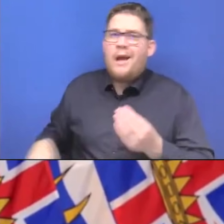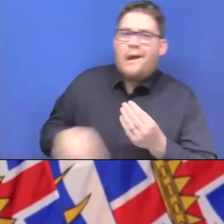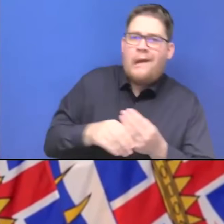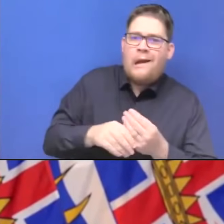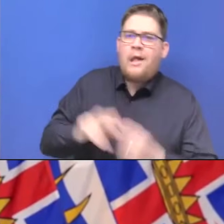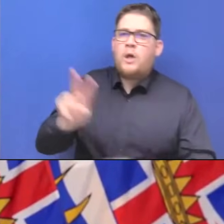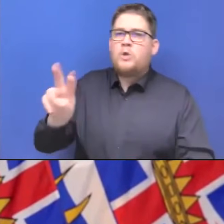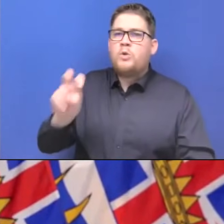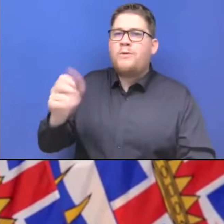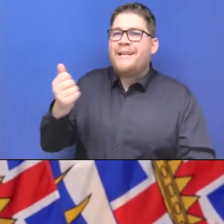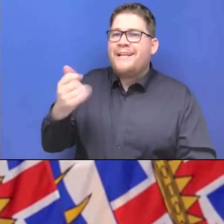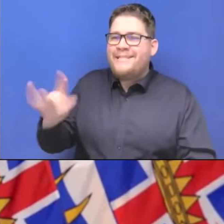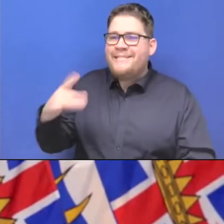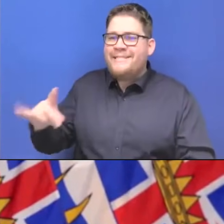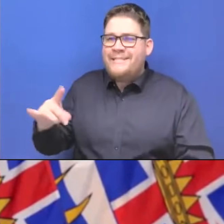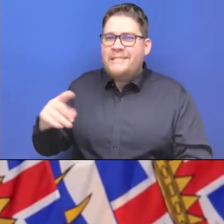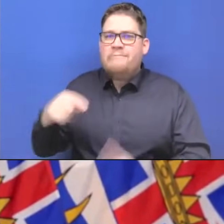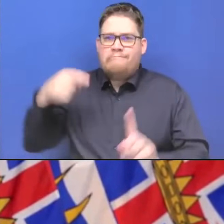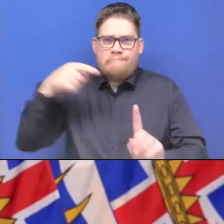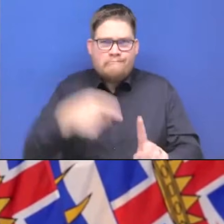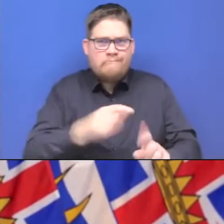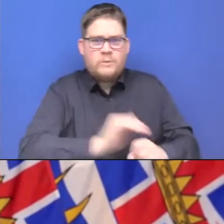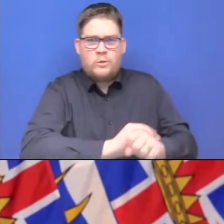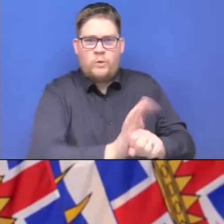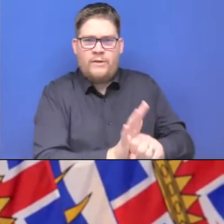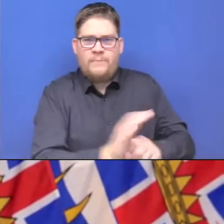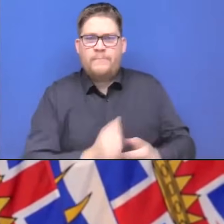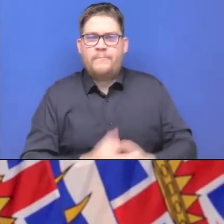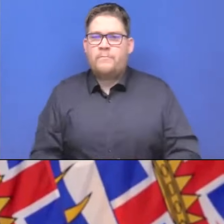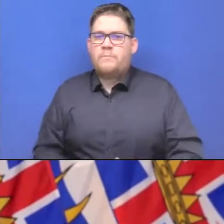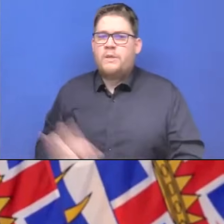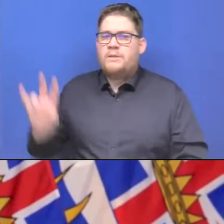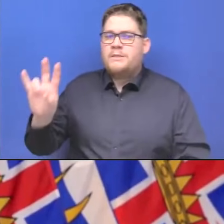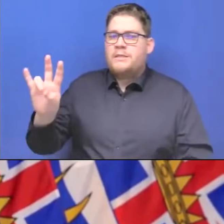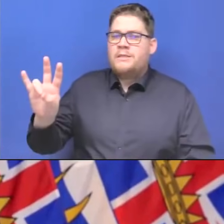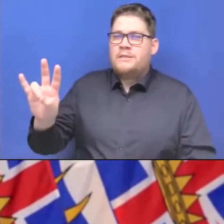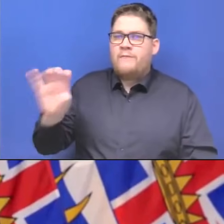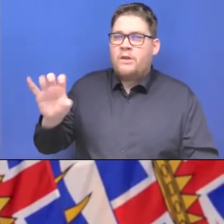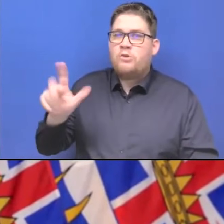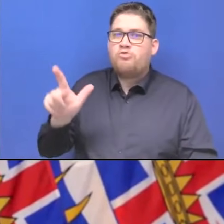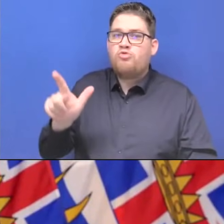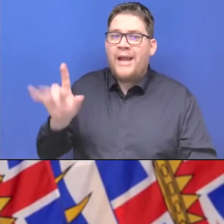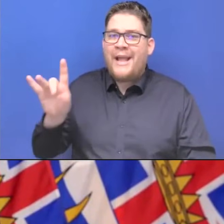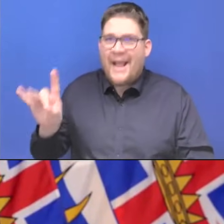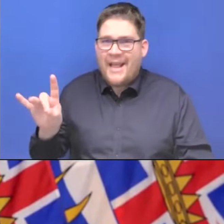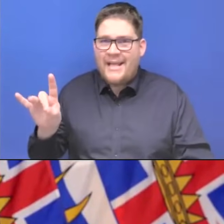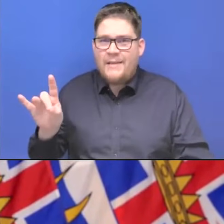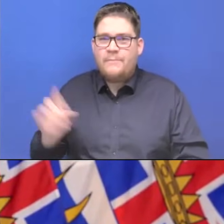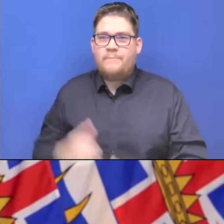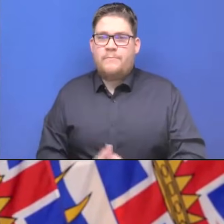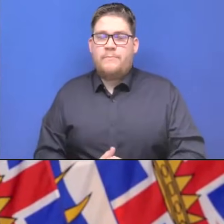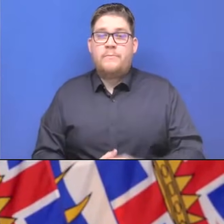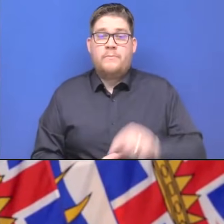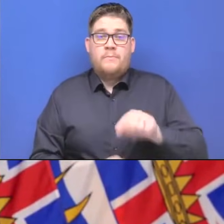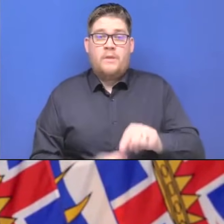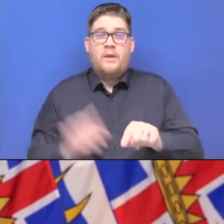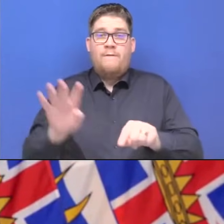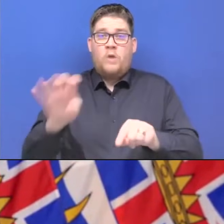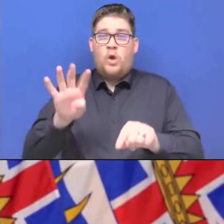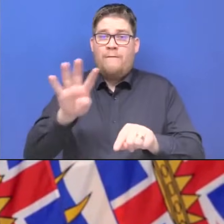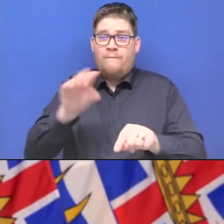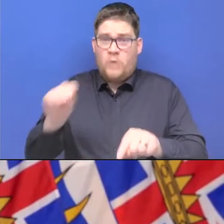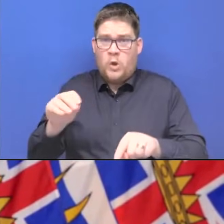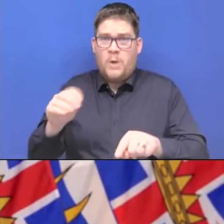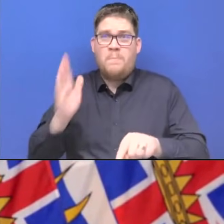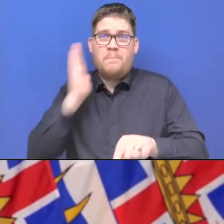during the COVID-19 pandemic for a total of 728. Of those beds, 440 of the base beds are filled,